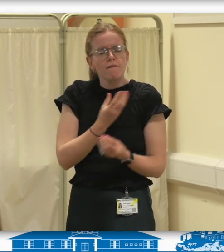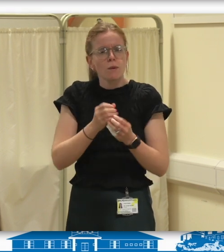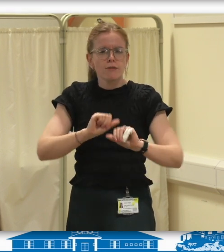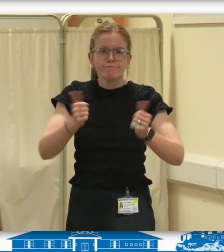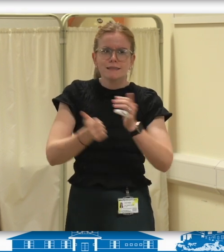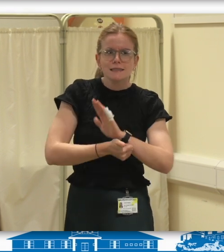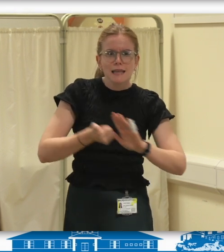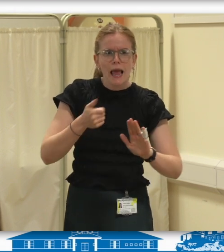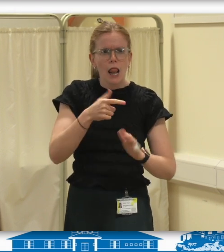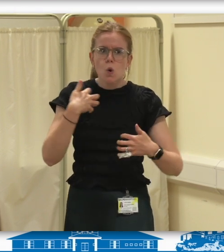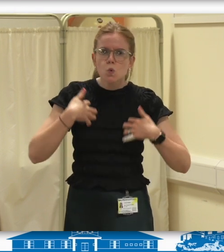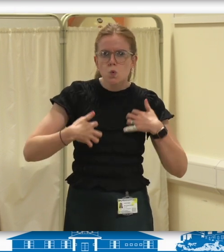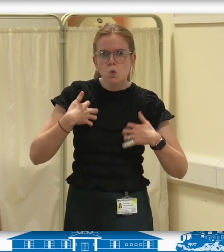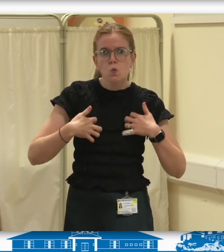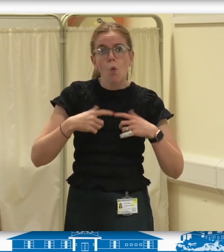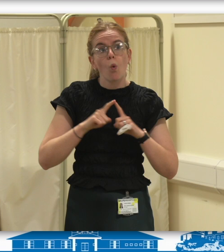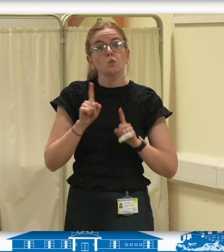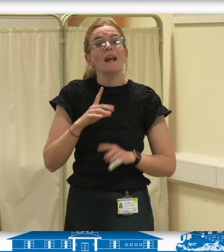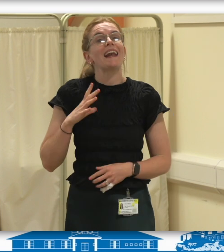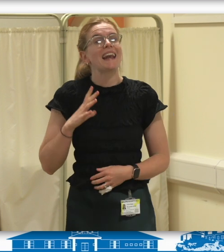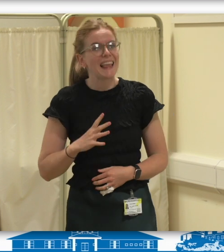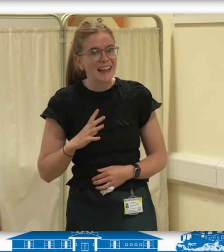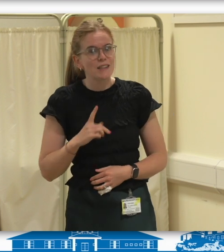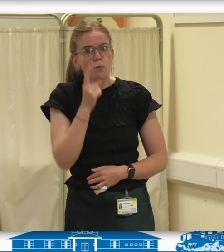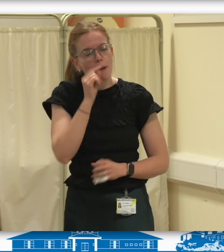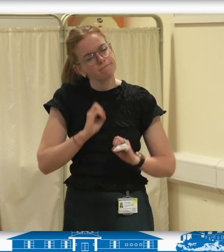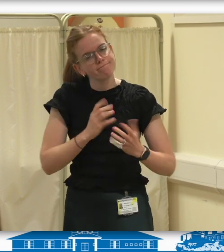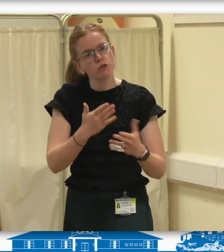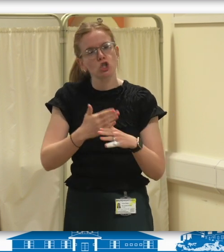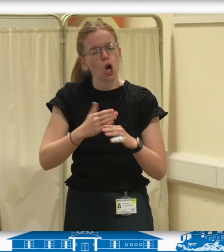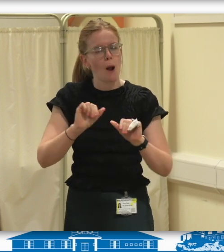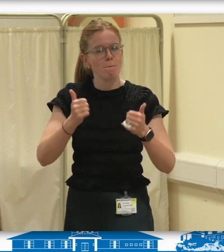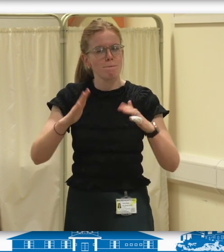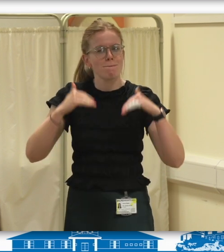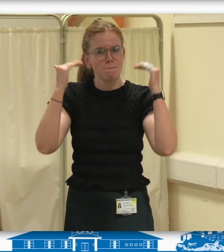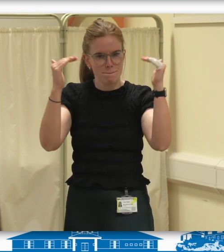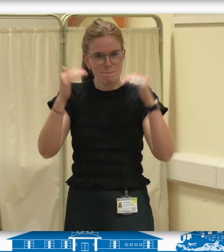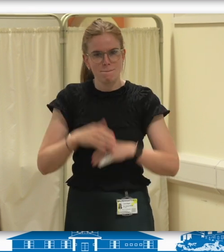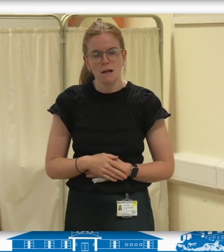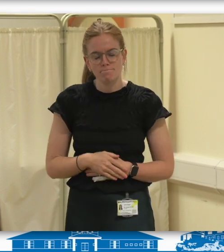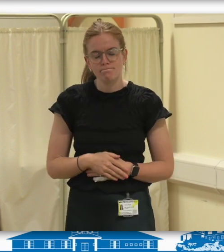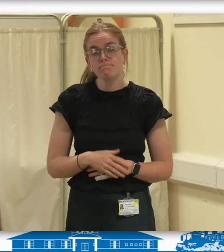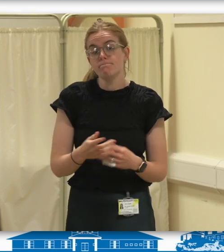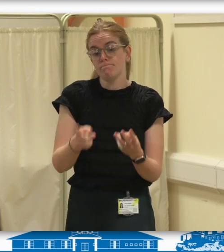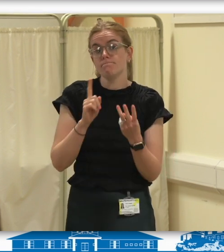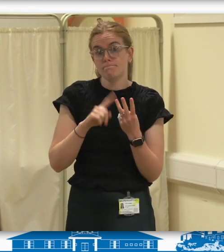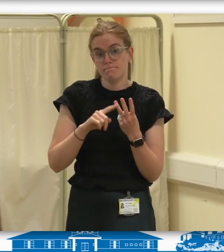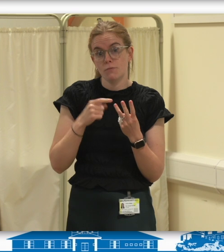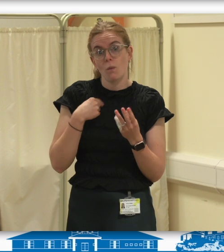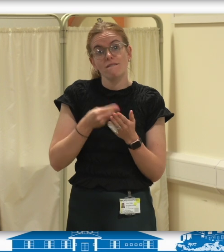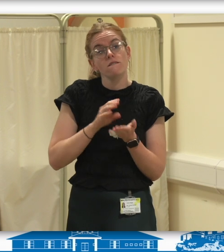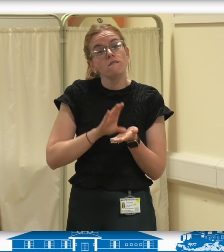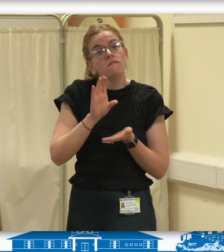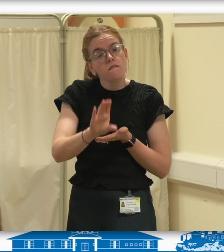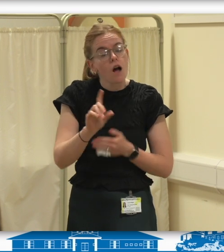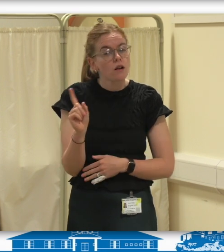they want, as well as the skills they need to do their job. And the third and really important thing we fund across the